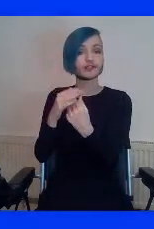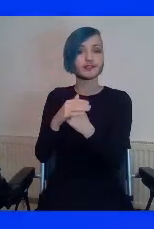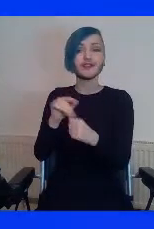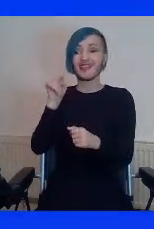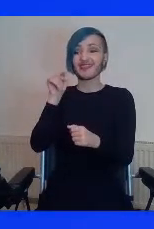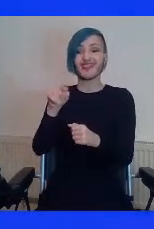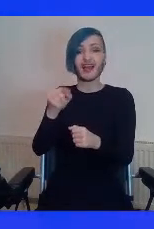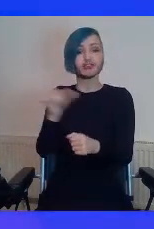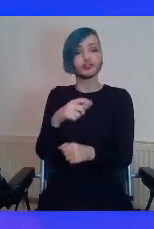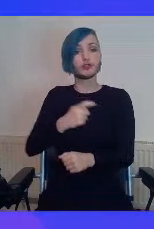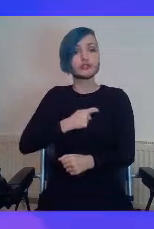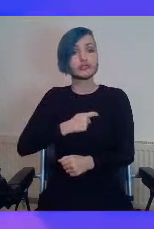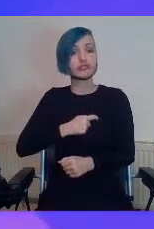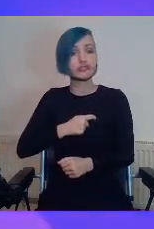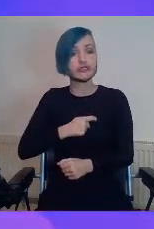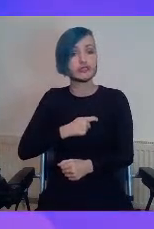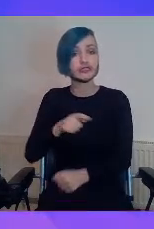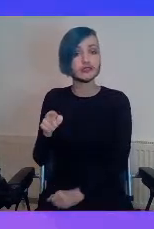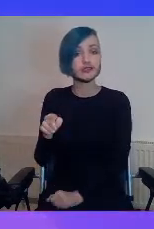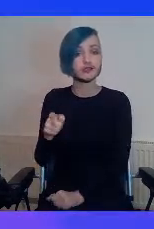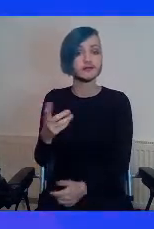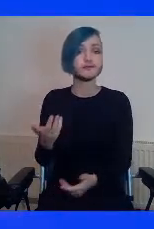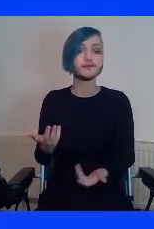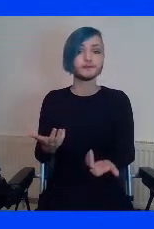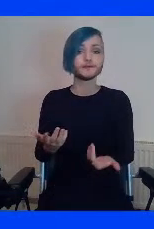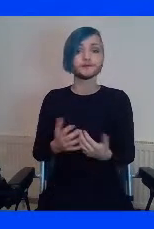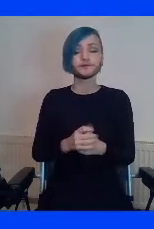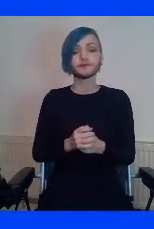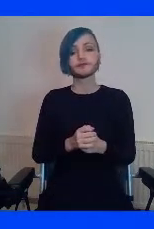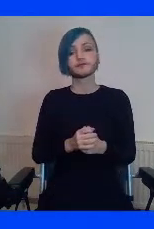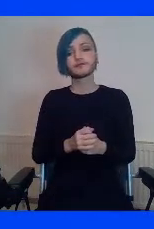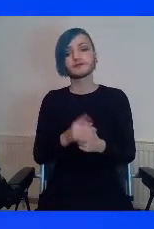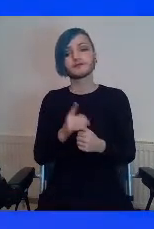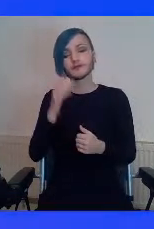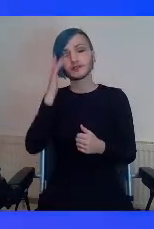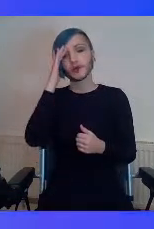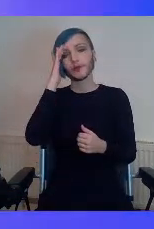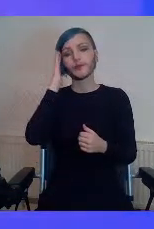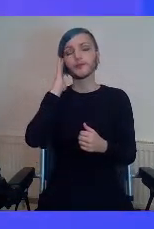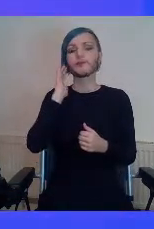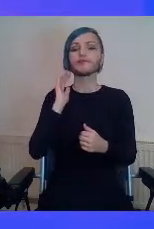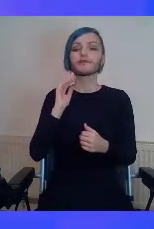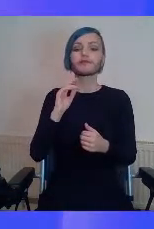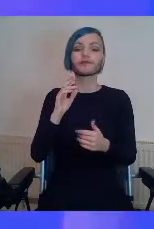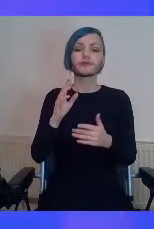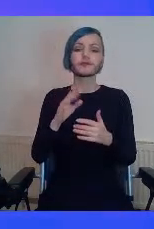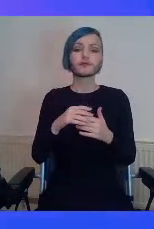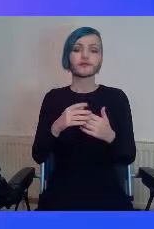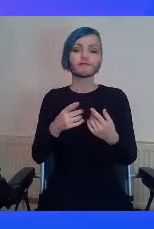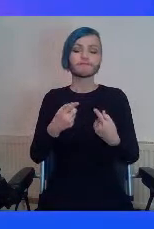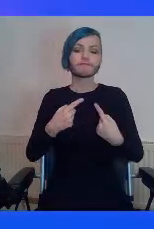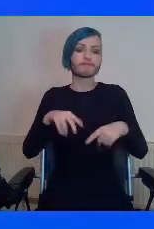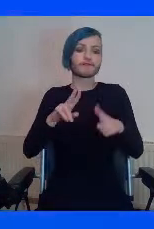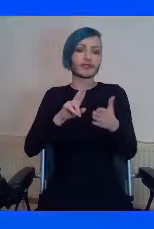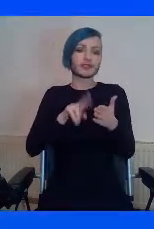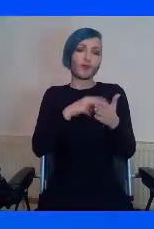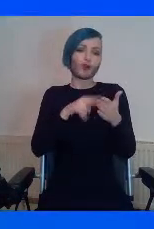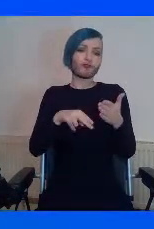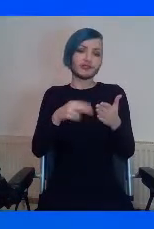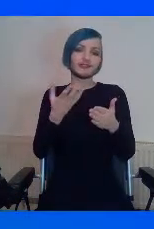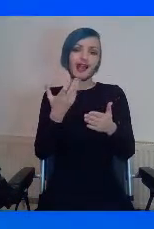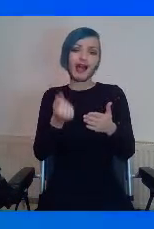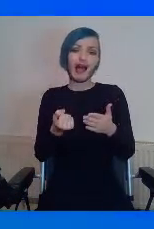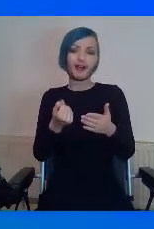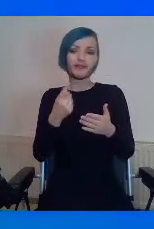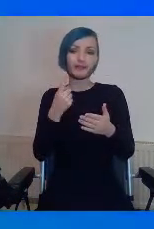of. So I think we failed some tests. Our democracy is a sort of young woman